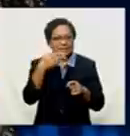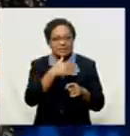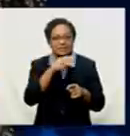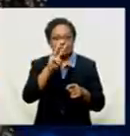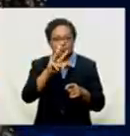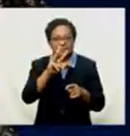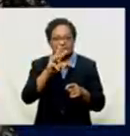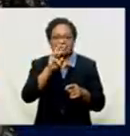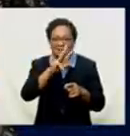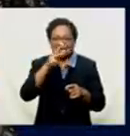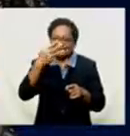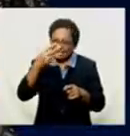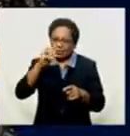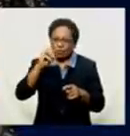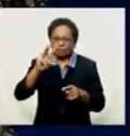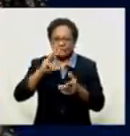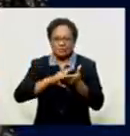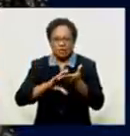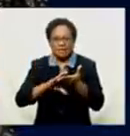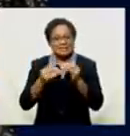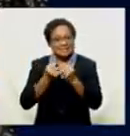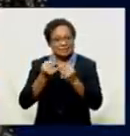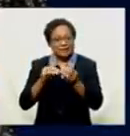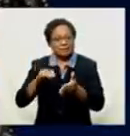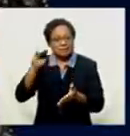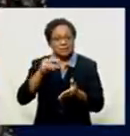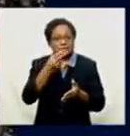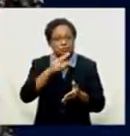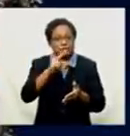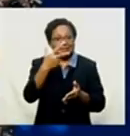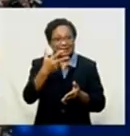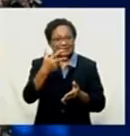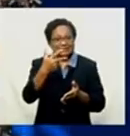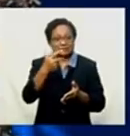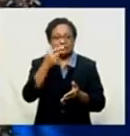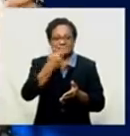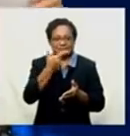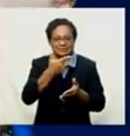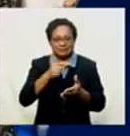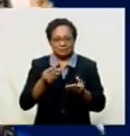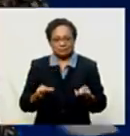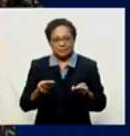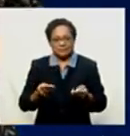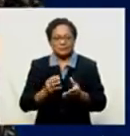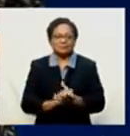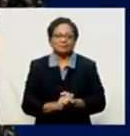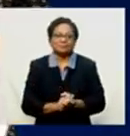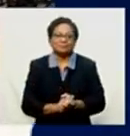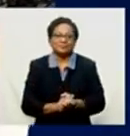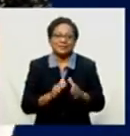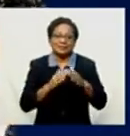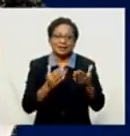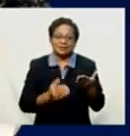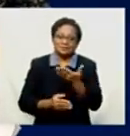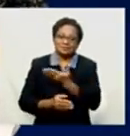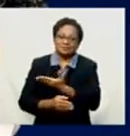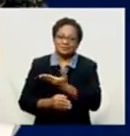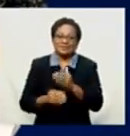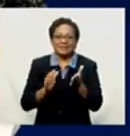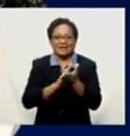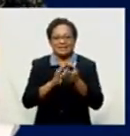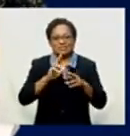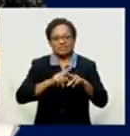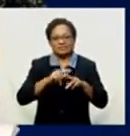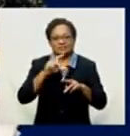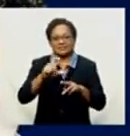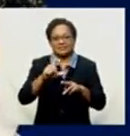$1,903 per ounce. And silver was up at $28.17 per ounce. And we now join Sunifa from HFC